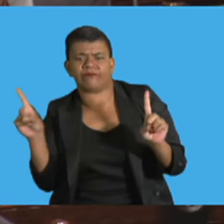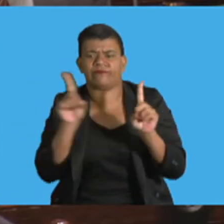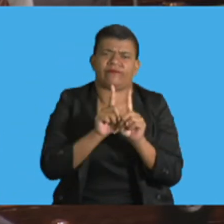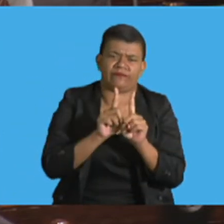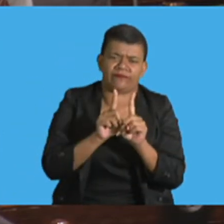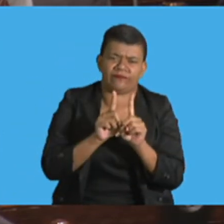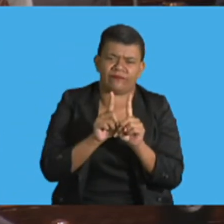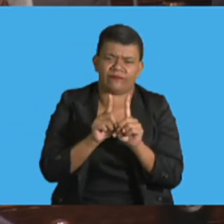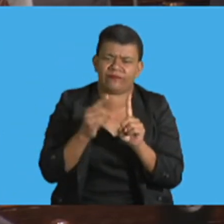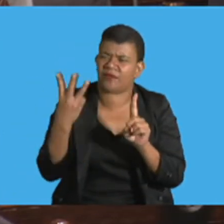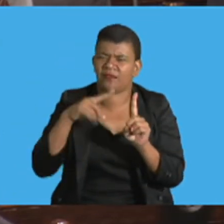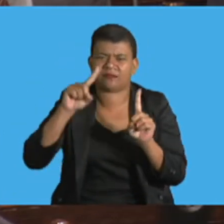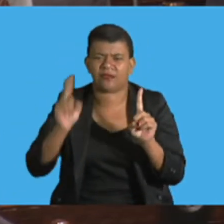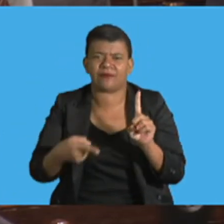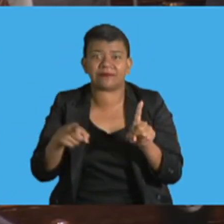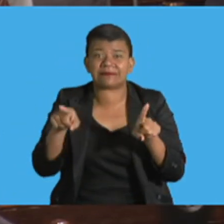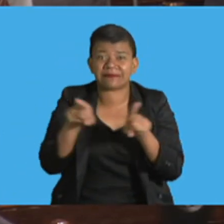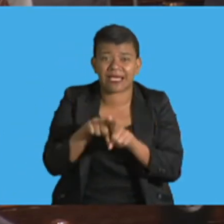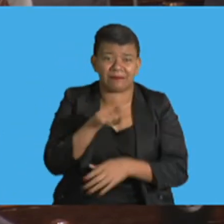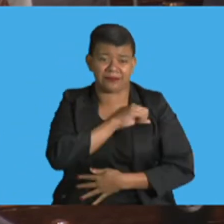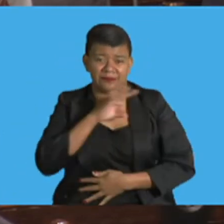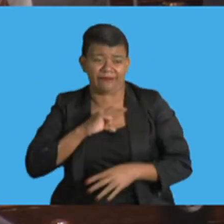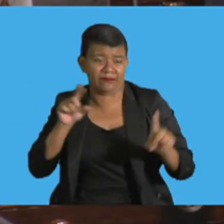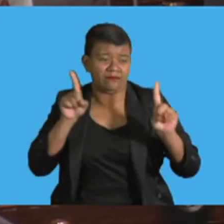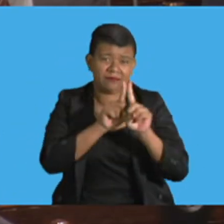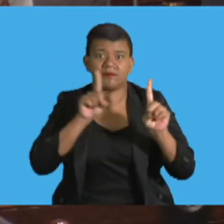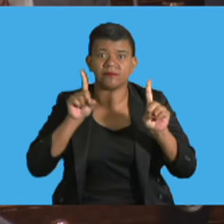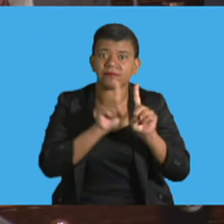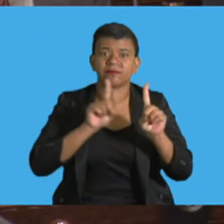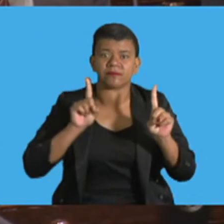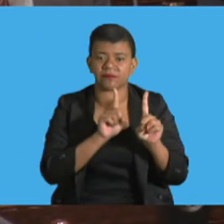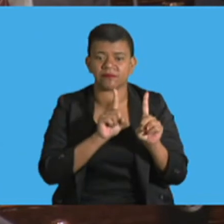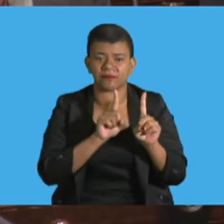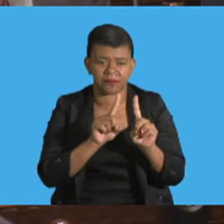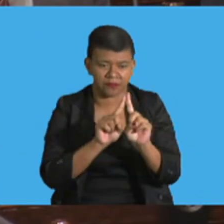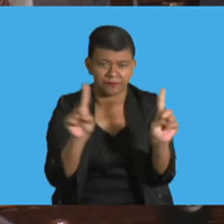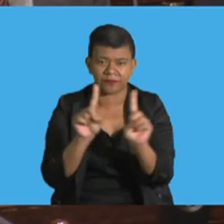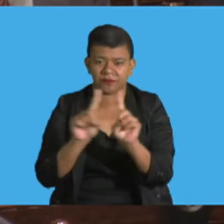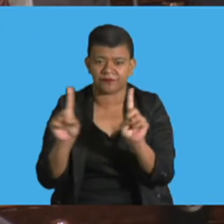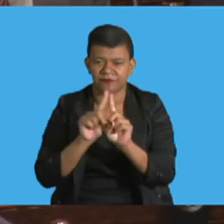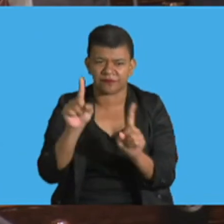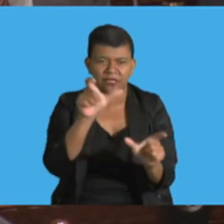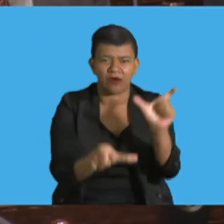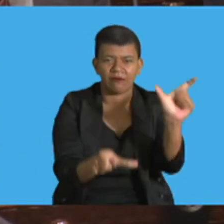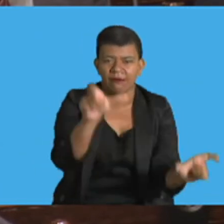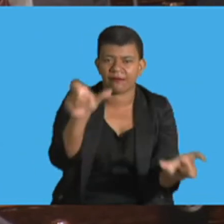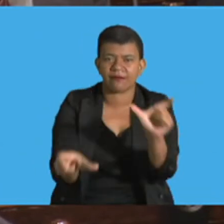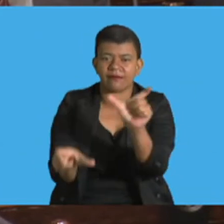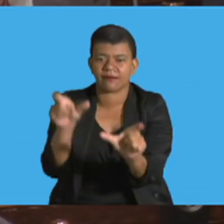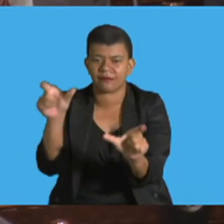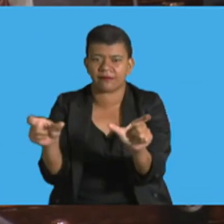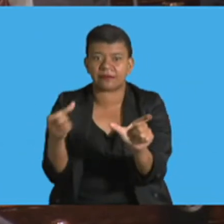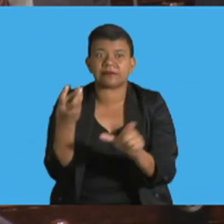the same staff of FRCS deals with those two different client bases. They're completely different. Businesses